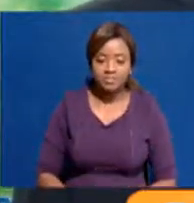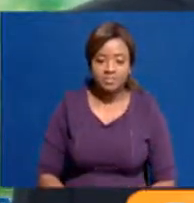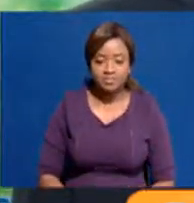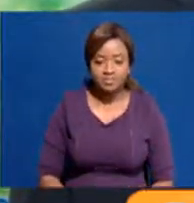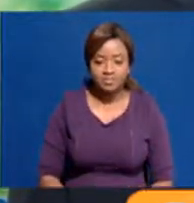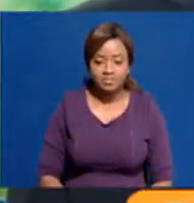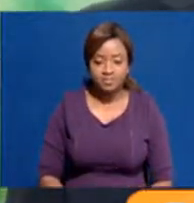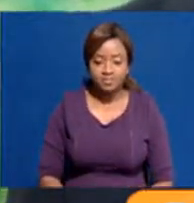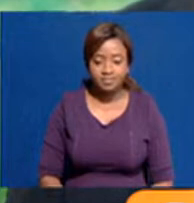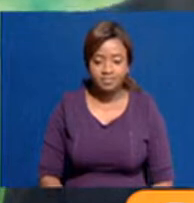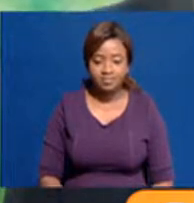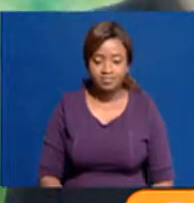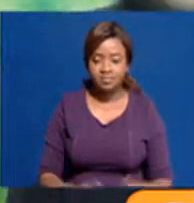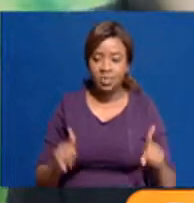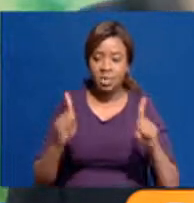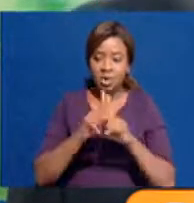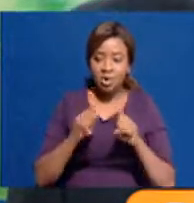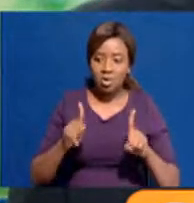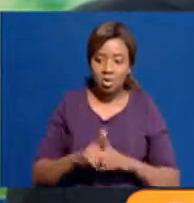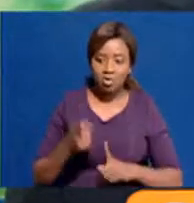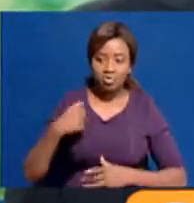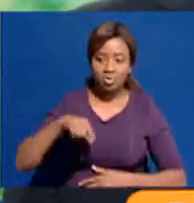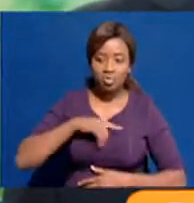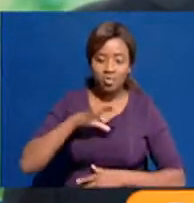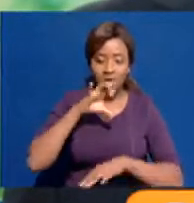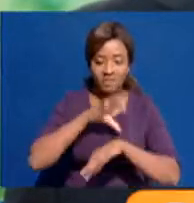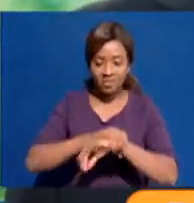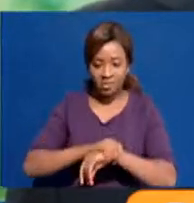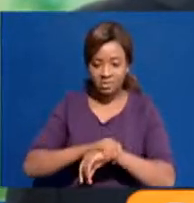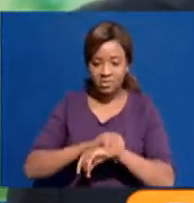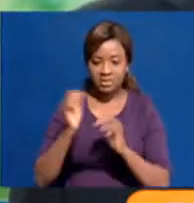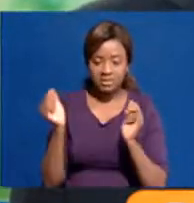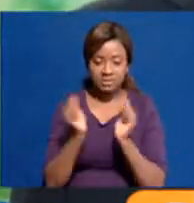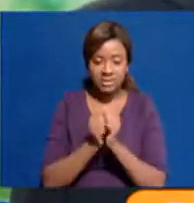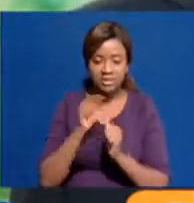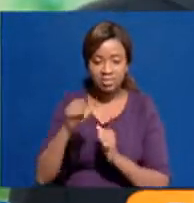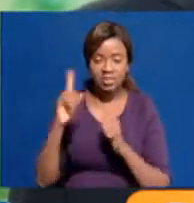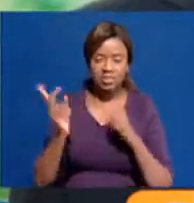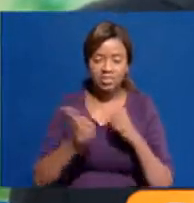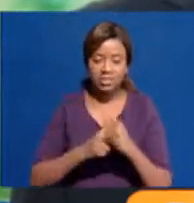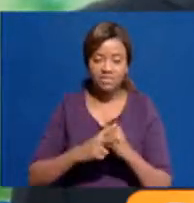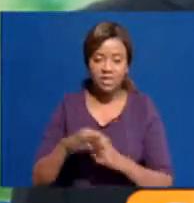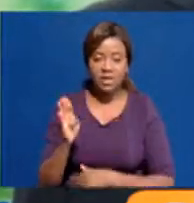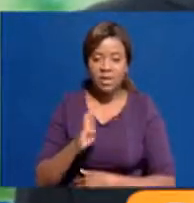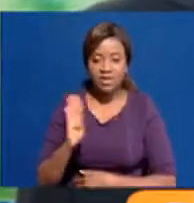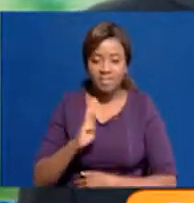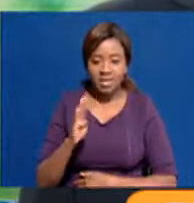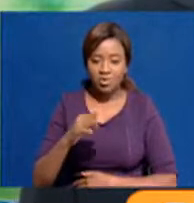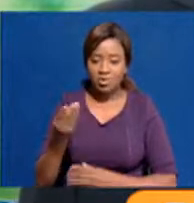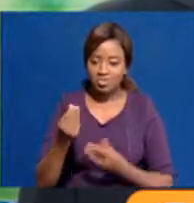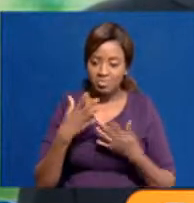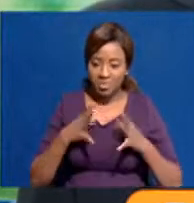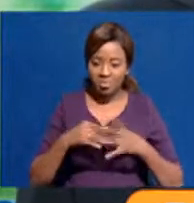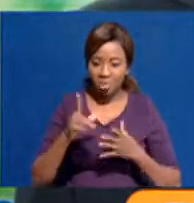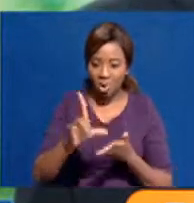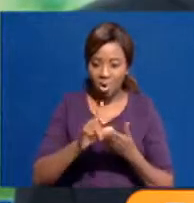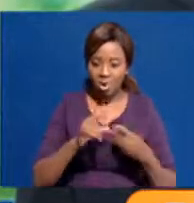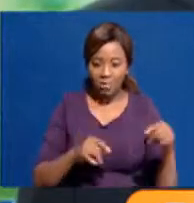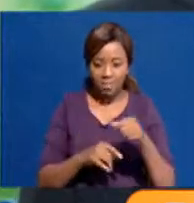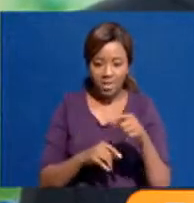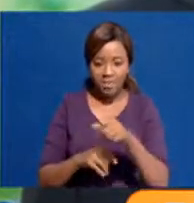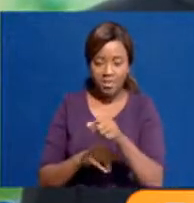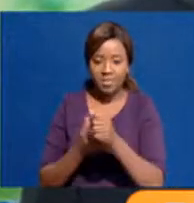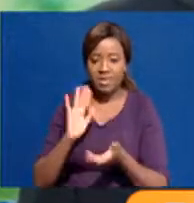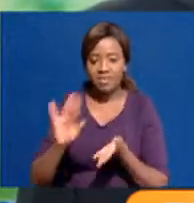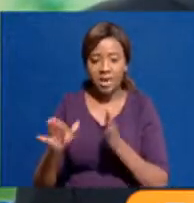also been able to receive 10.7 billion in terms of repayment, and we